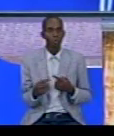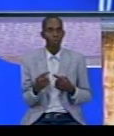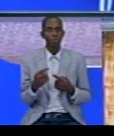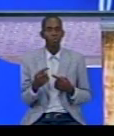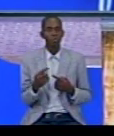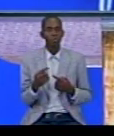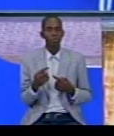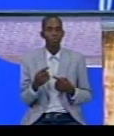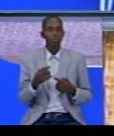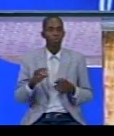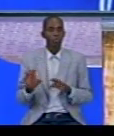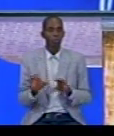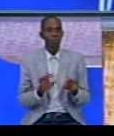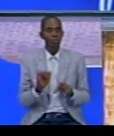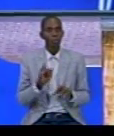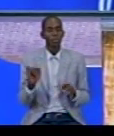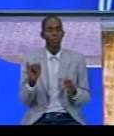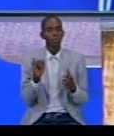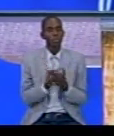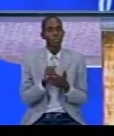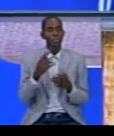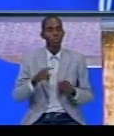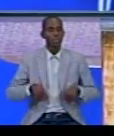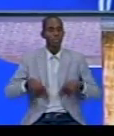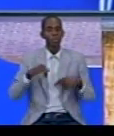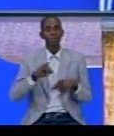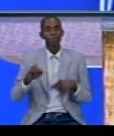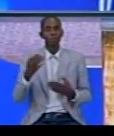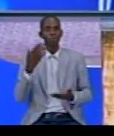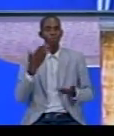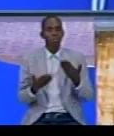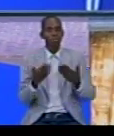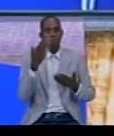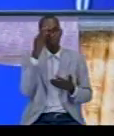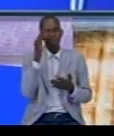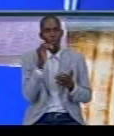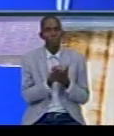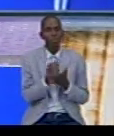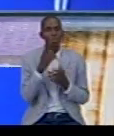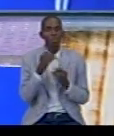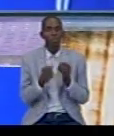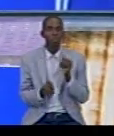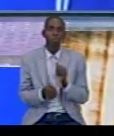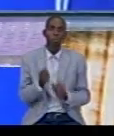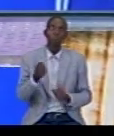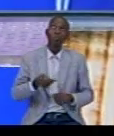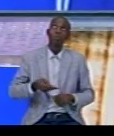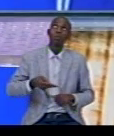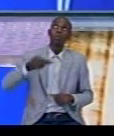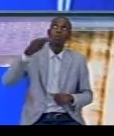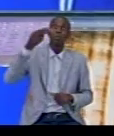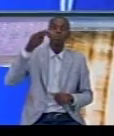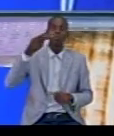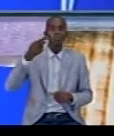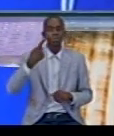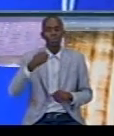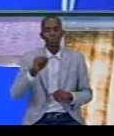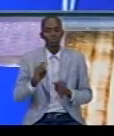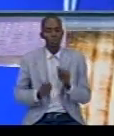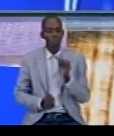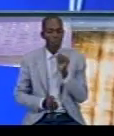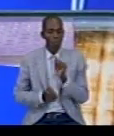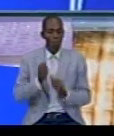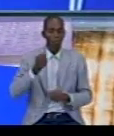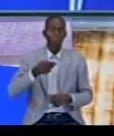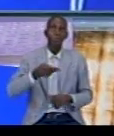intent that the living may know that the Most High, the Most